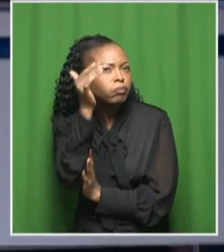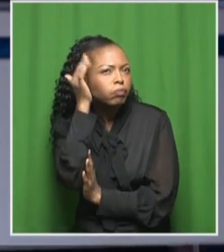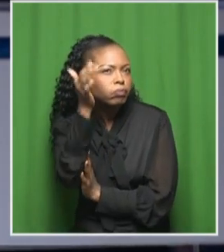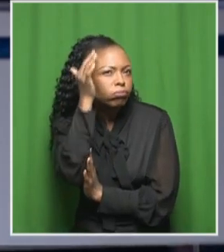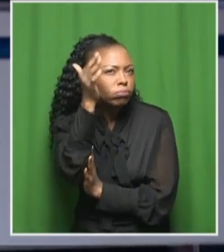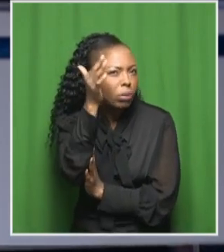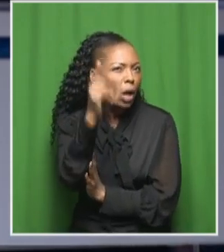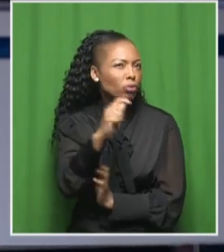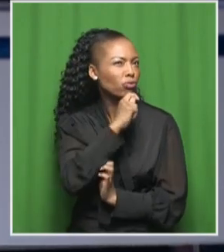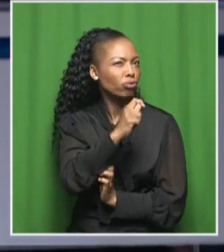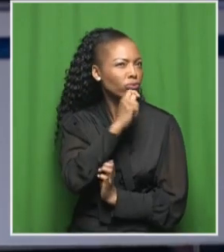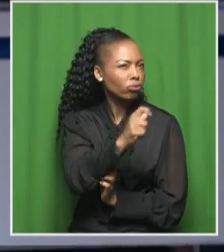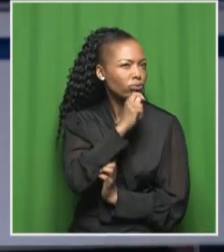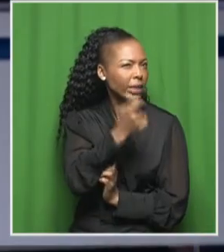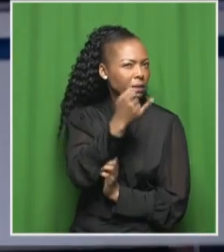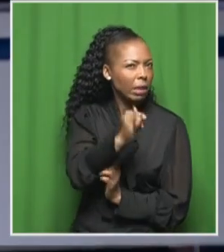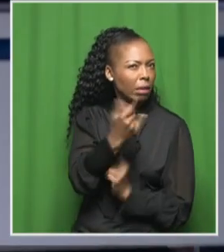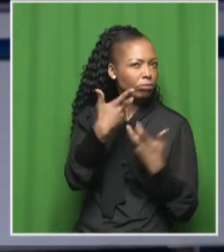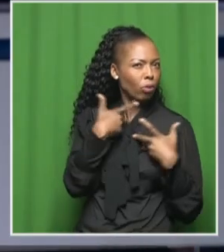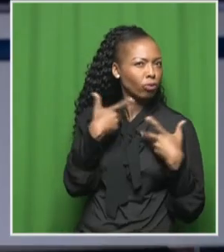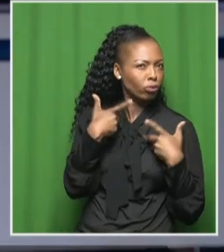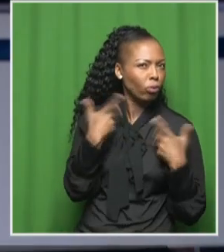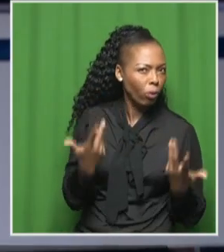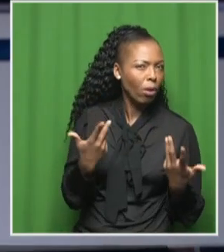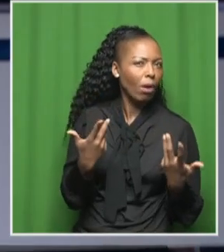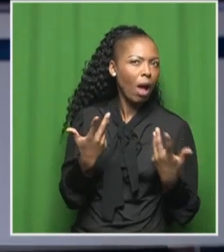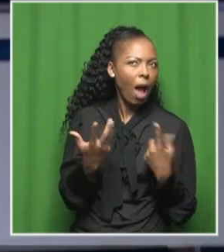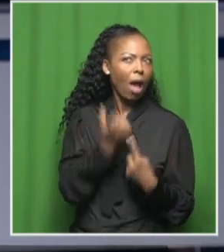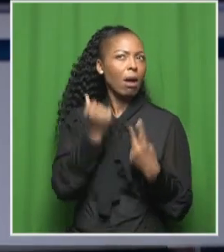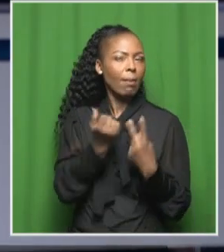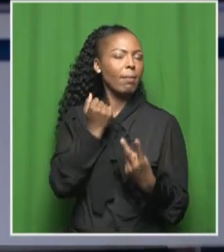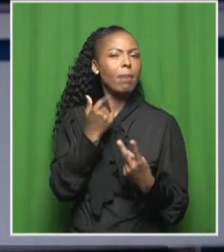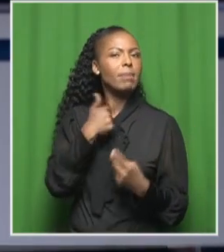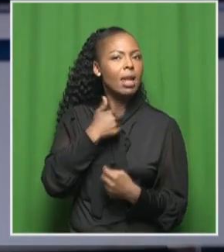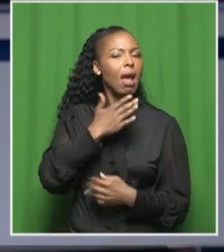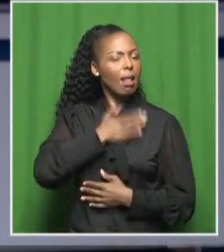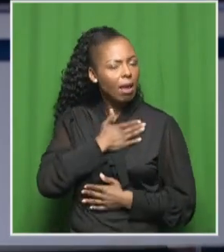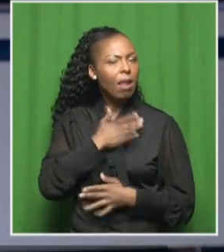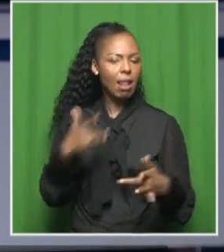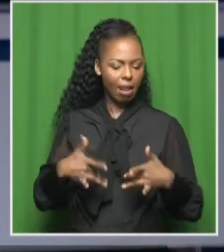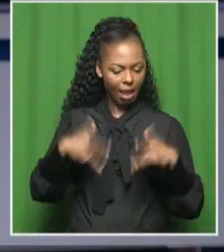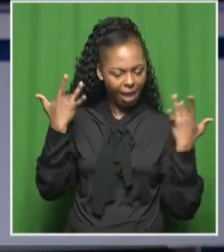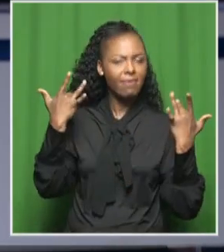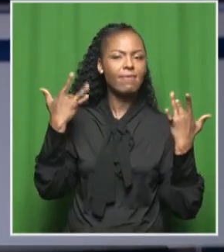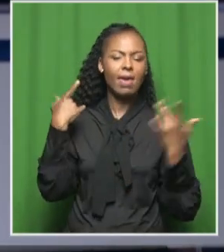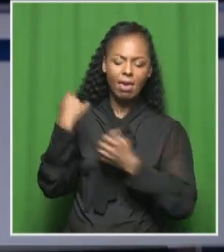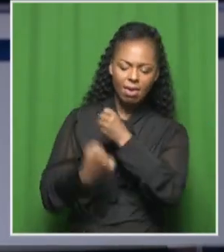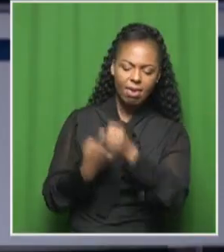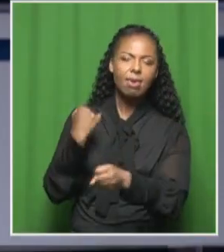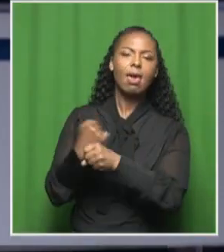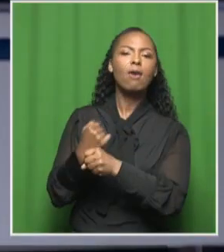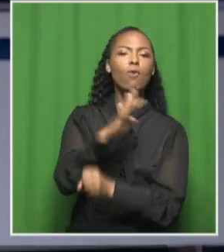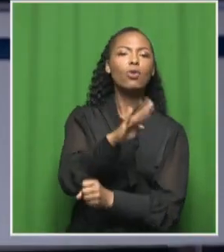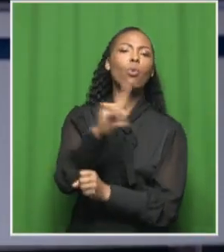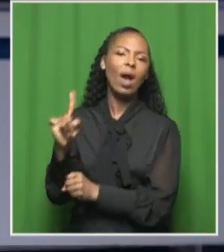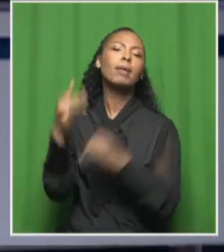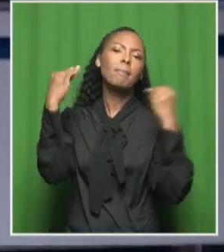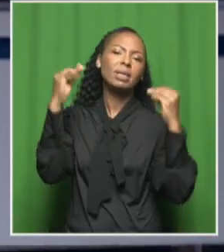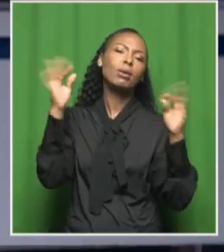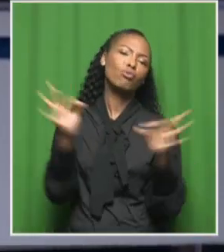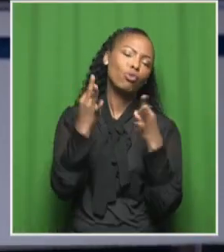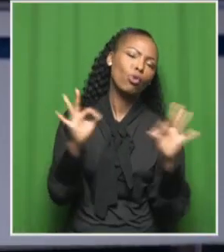that serious? No, but listen, I'm grateful. Like I said, I lived 41 years in this business and have been able to